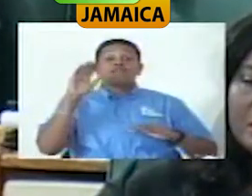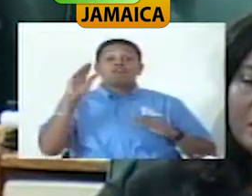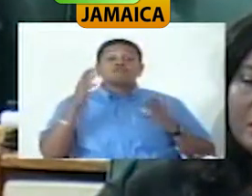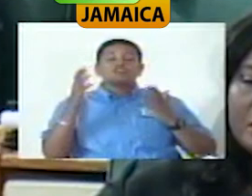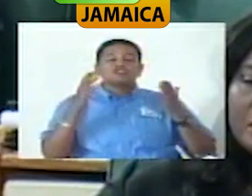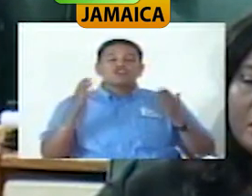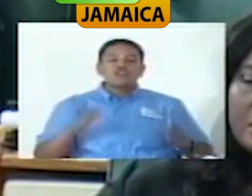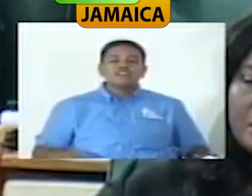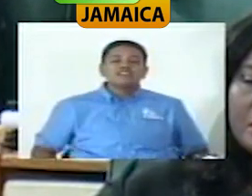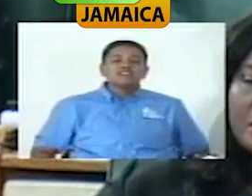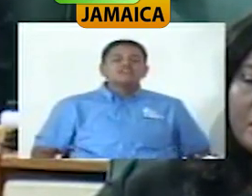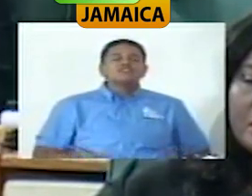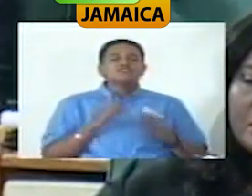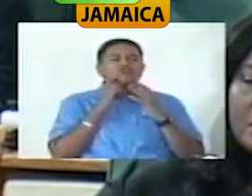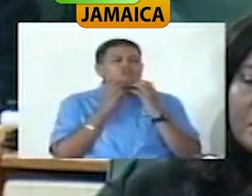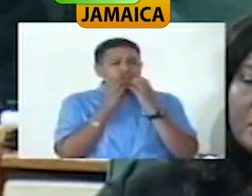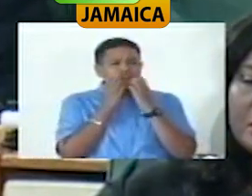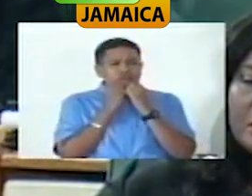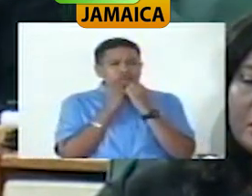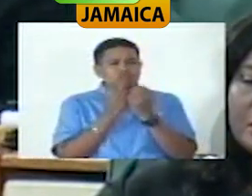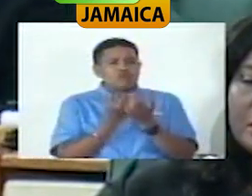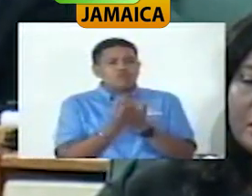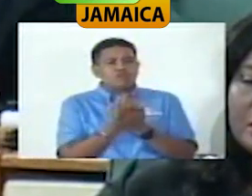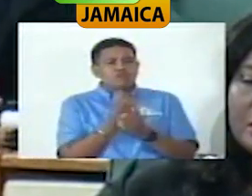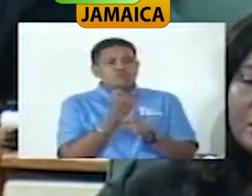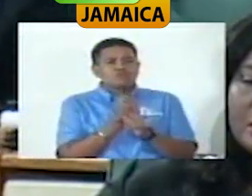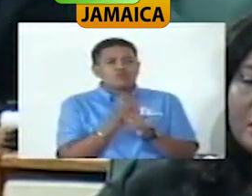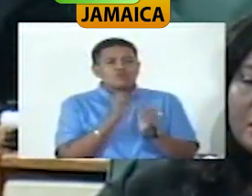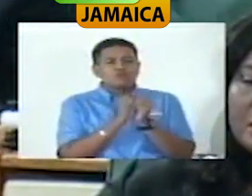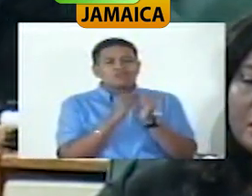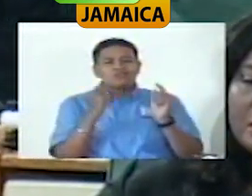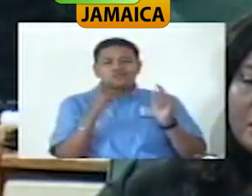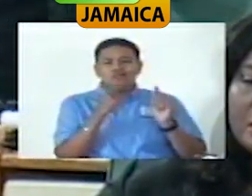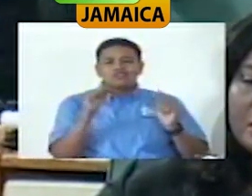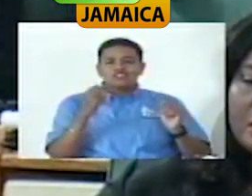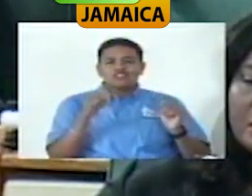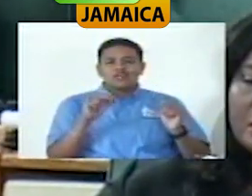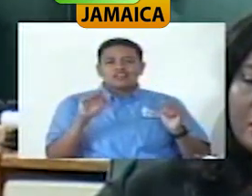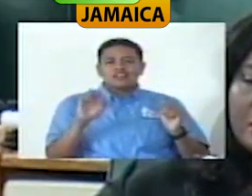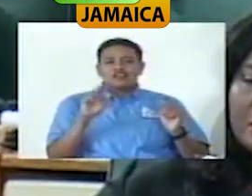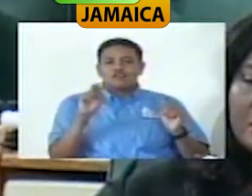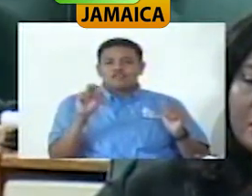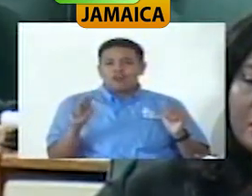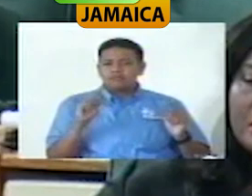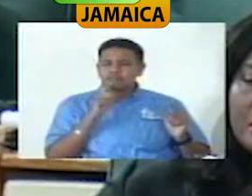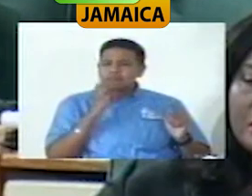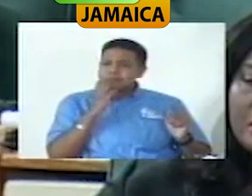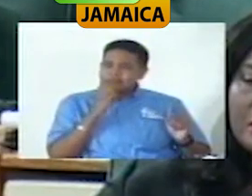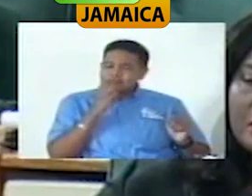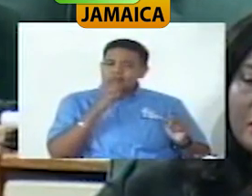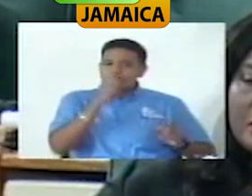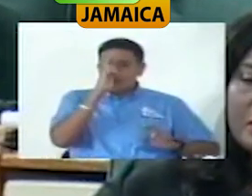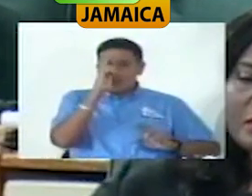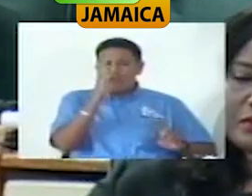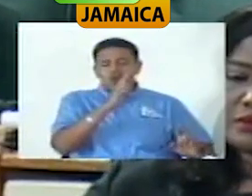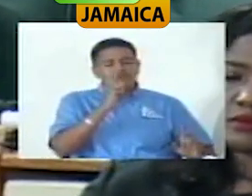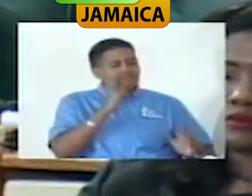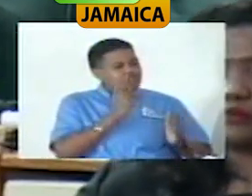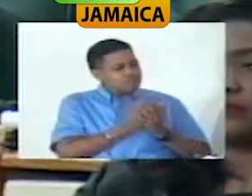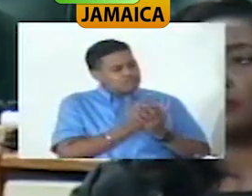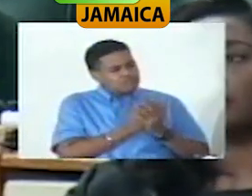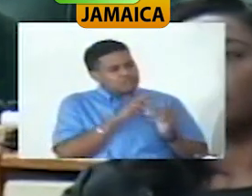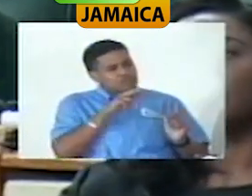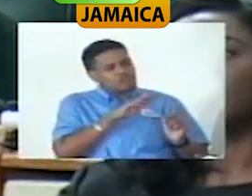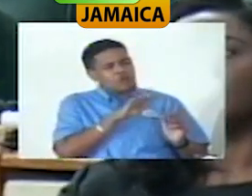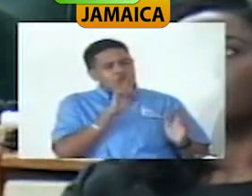Service treasured their opportunities to work with Minister Shahine Robinson and are honored to have borne witness to